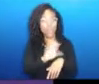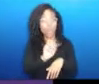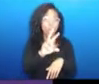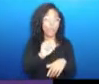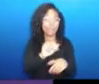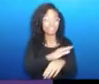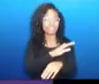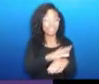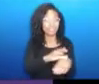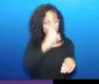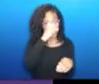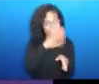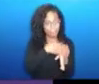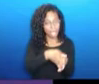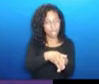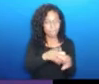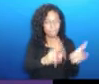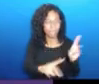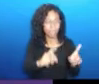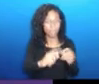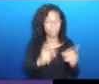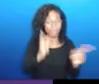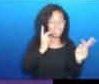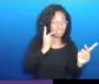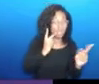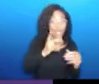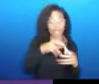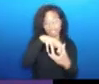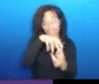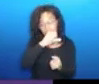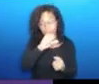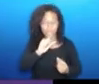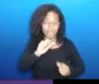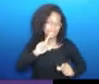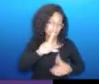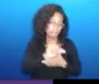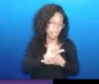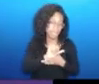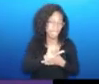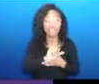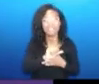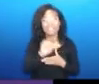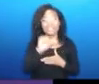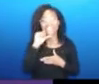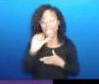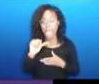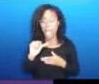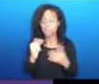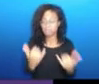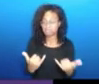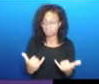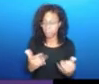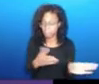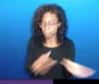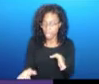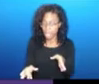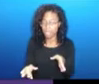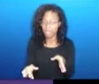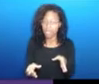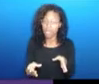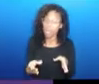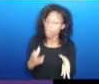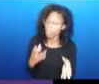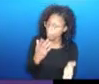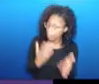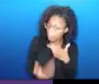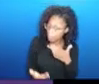people with visible and invisible disabilities who are currently or planning to be an entrepreneur